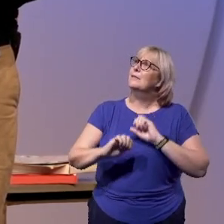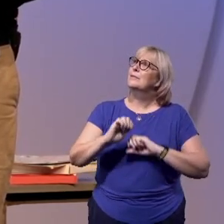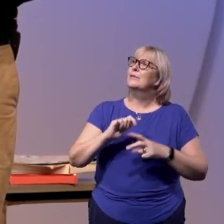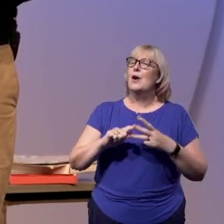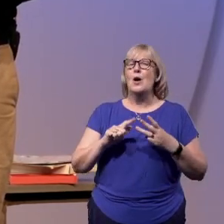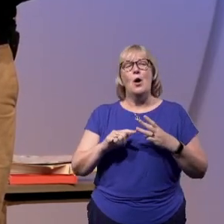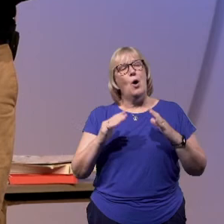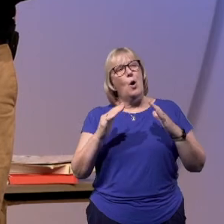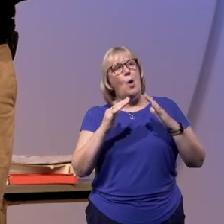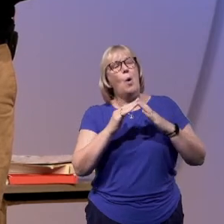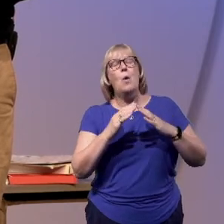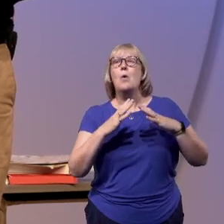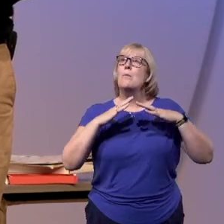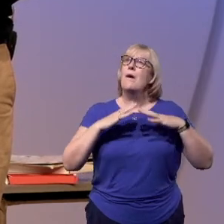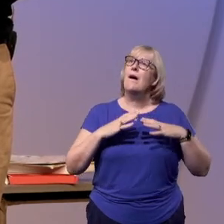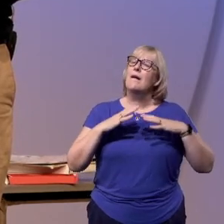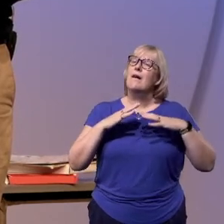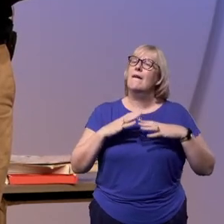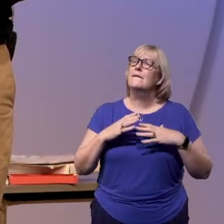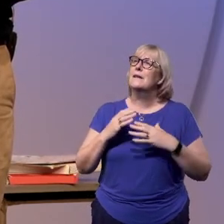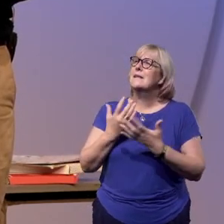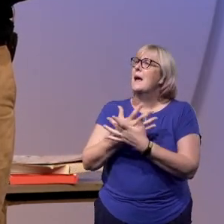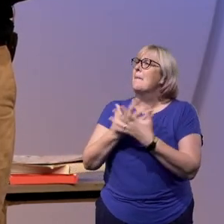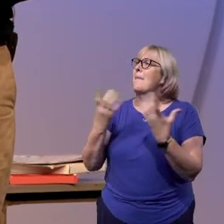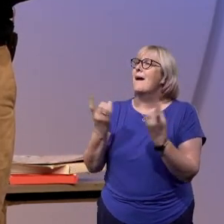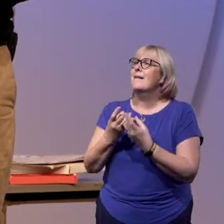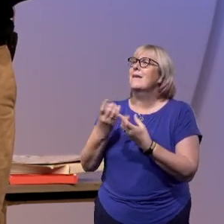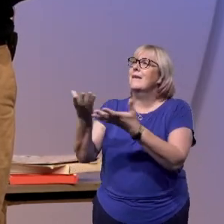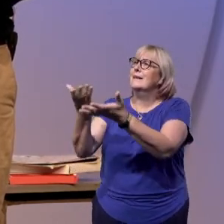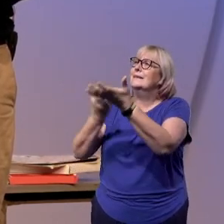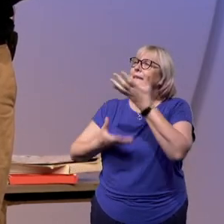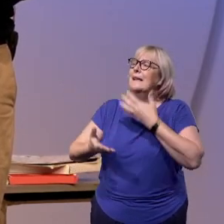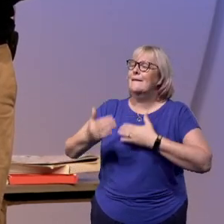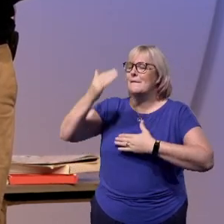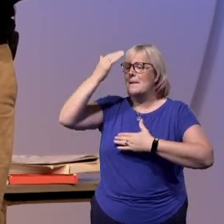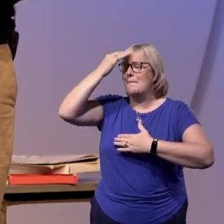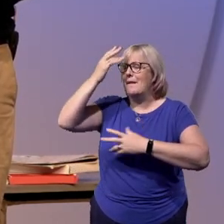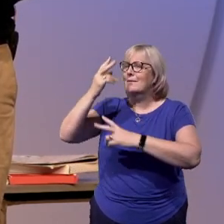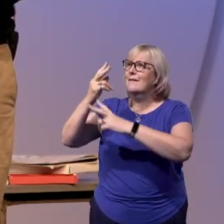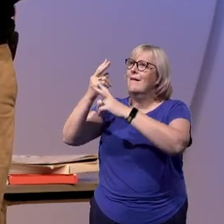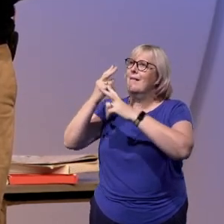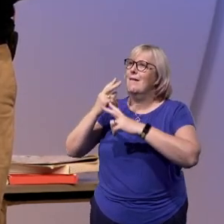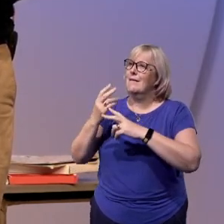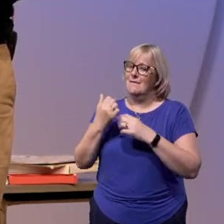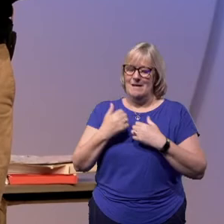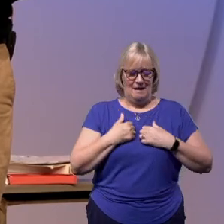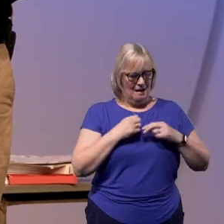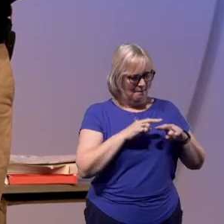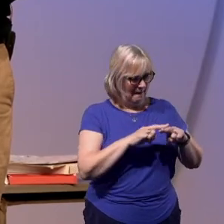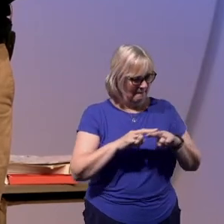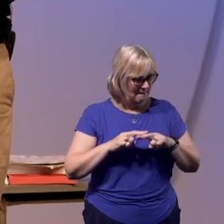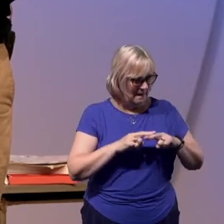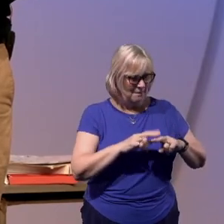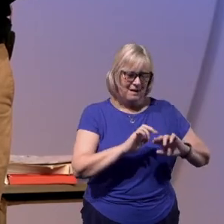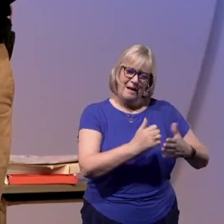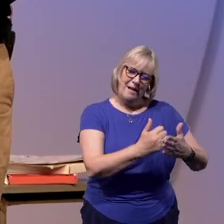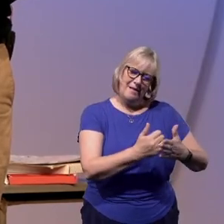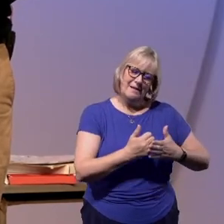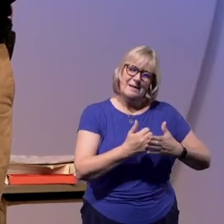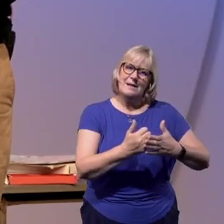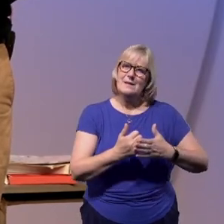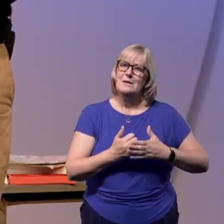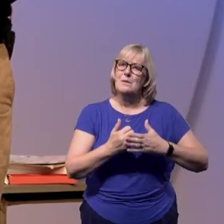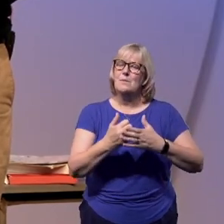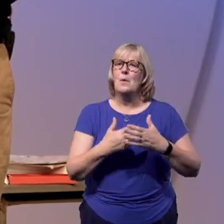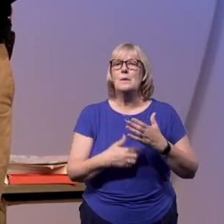home, sufficiency of food and clothing, continuance of mental powers, my family, their mutual help and support, the delights of